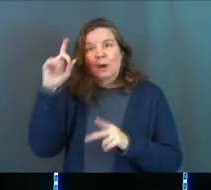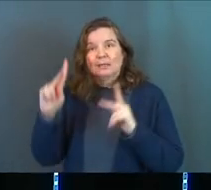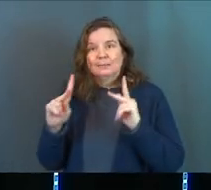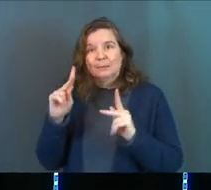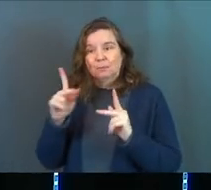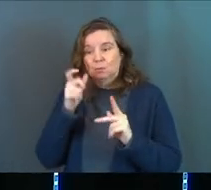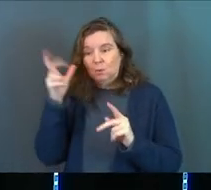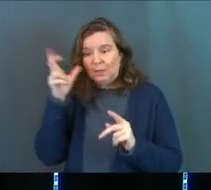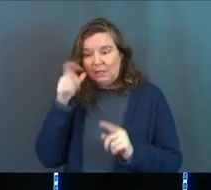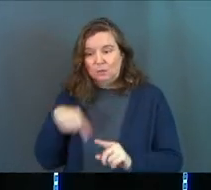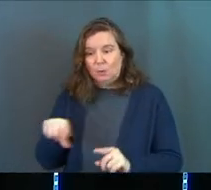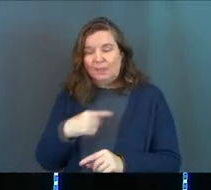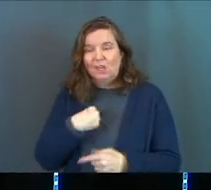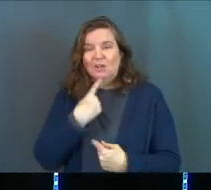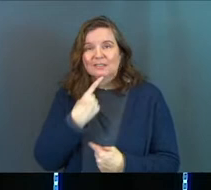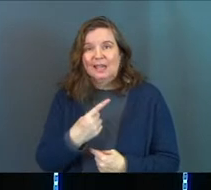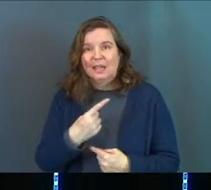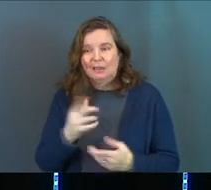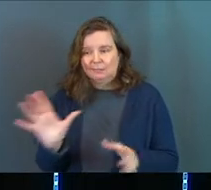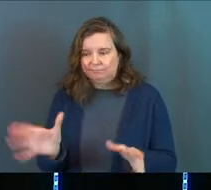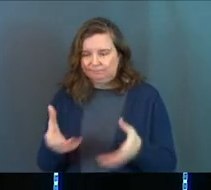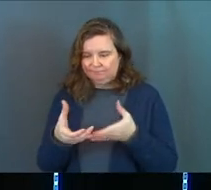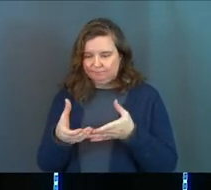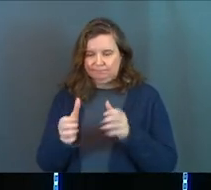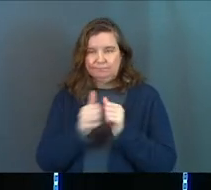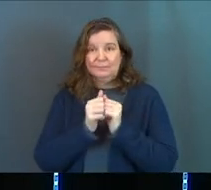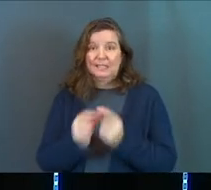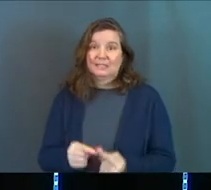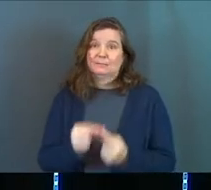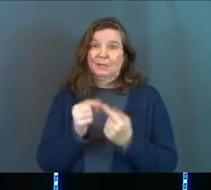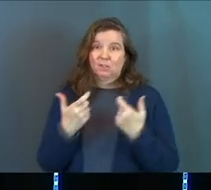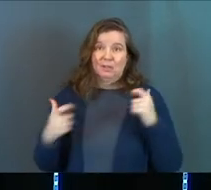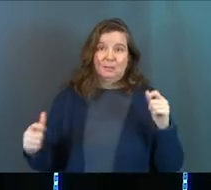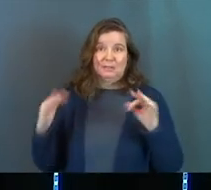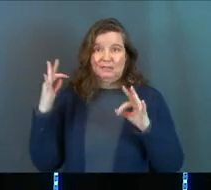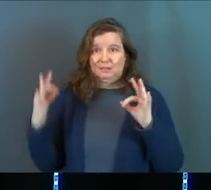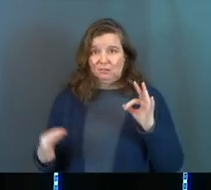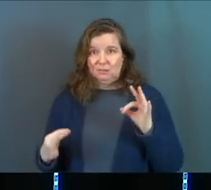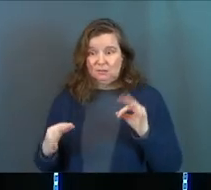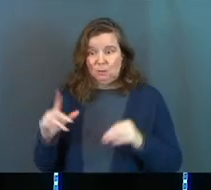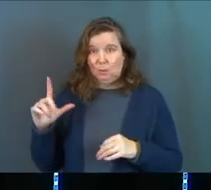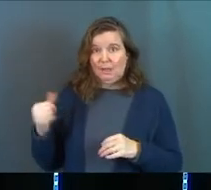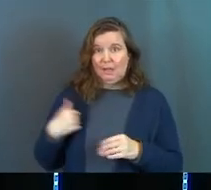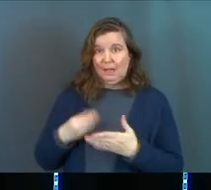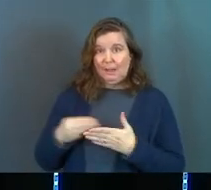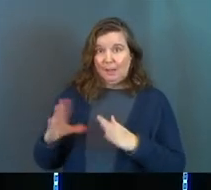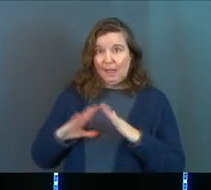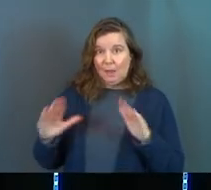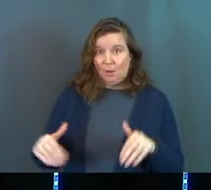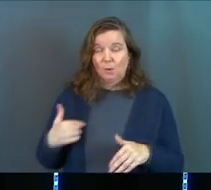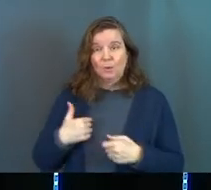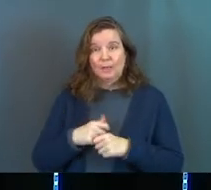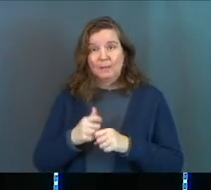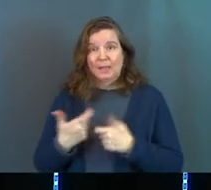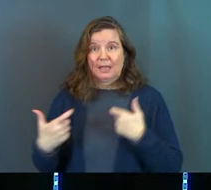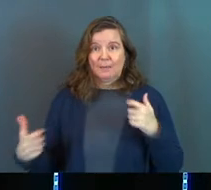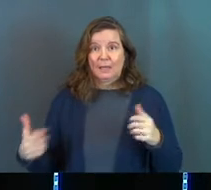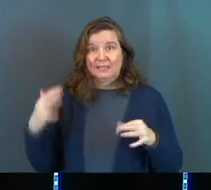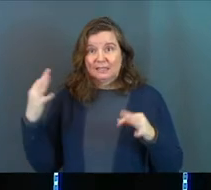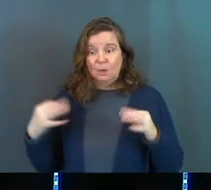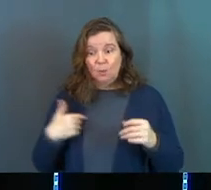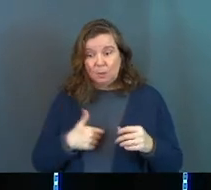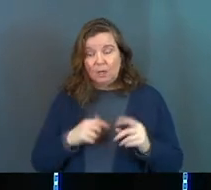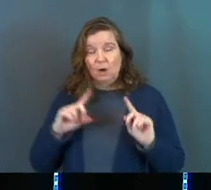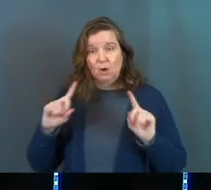and you need to listen to what they're saying, especially on the big decisions. When Linda and I buy a house, we make a massive